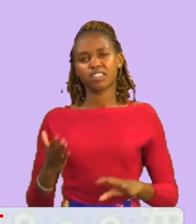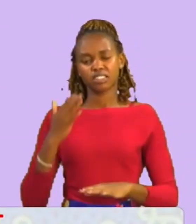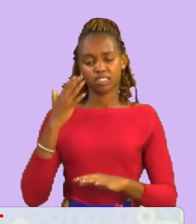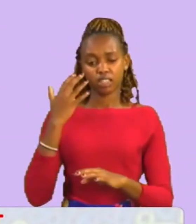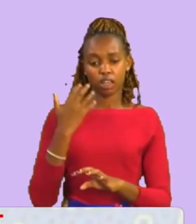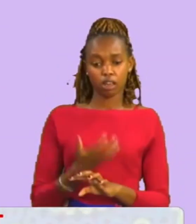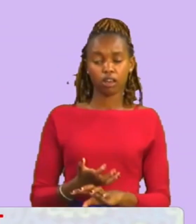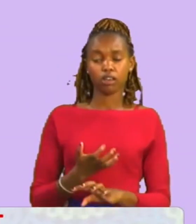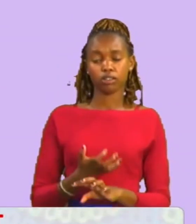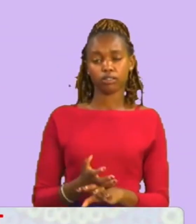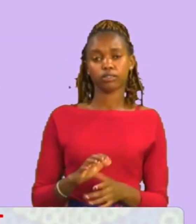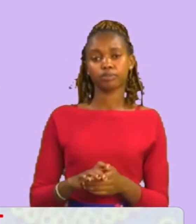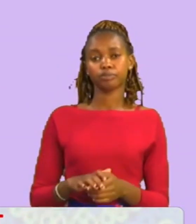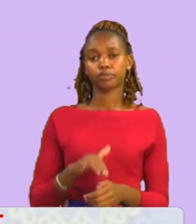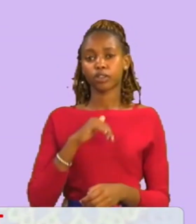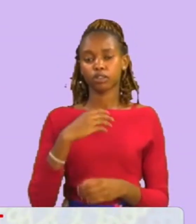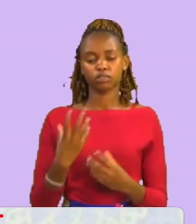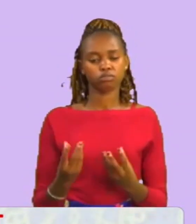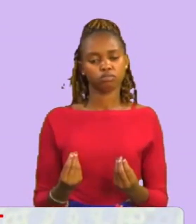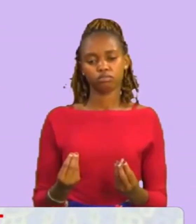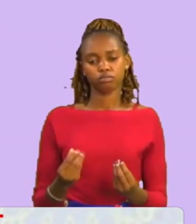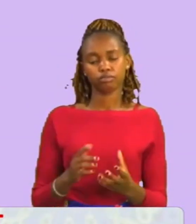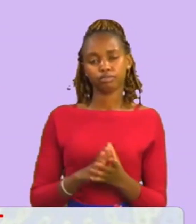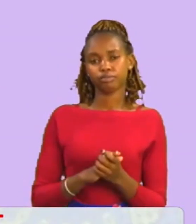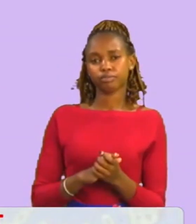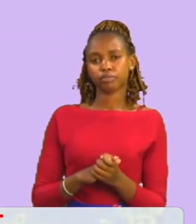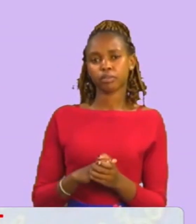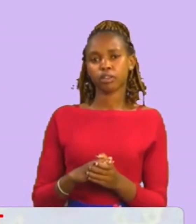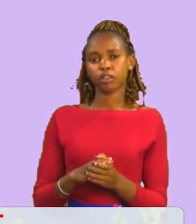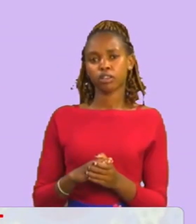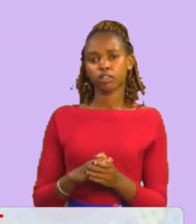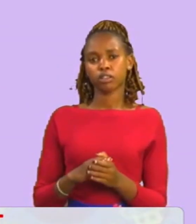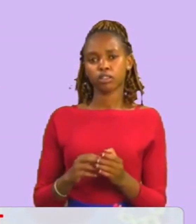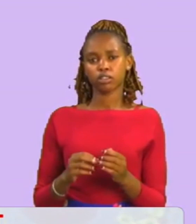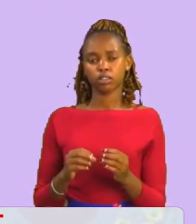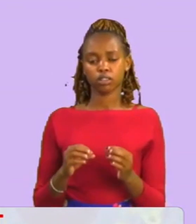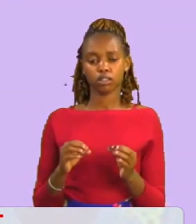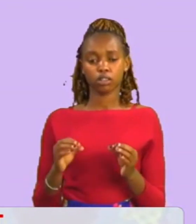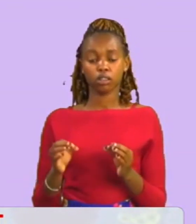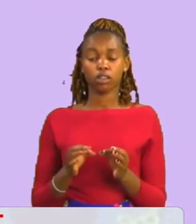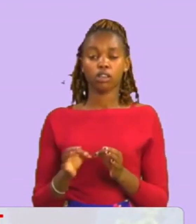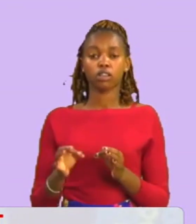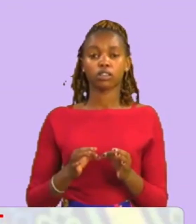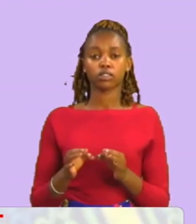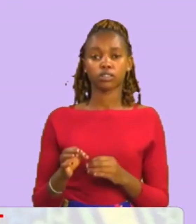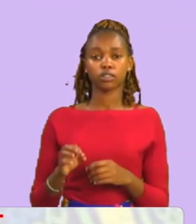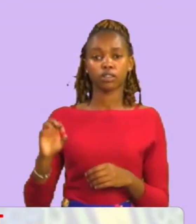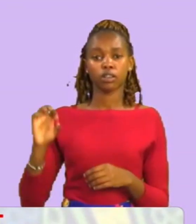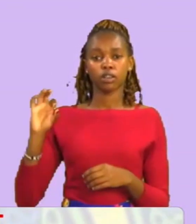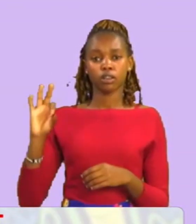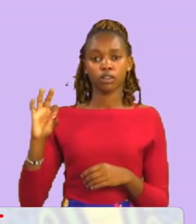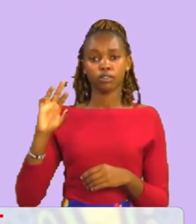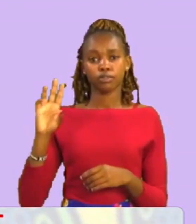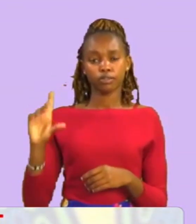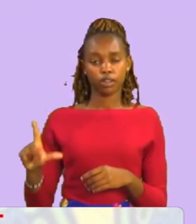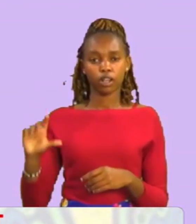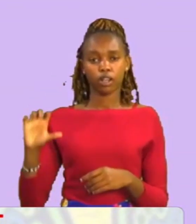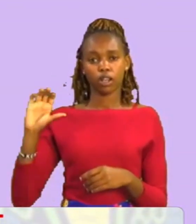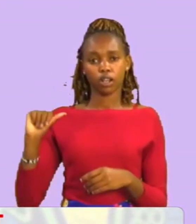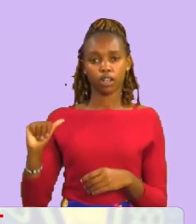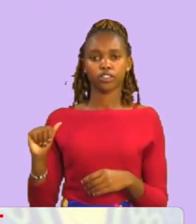gani? Na mimi napenda kutumia hii example ya msanii mmoja wetu anaitwa Frasha. Frasha pale 254 artist. Huyu